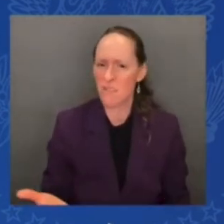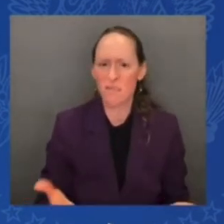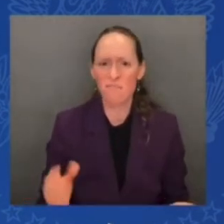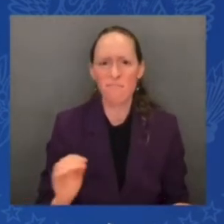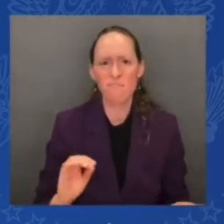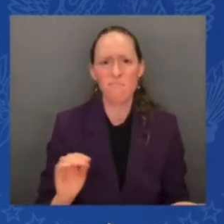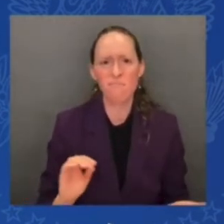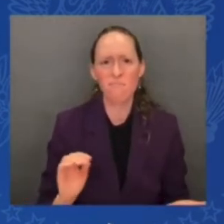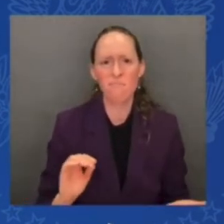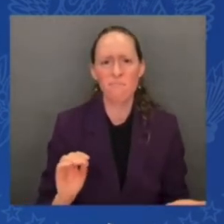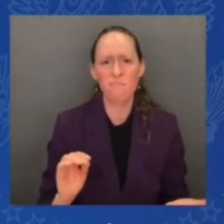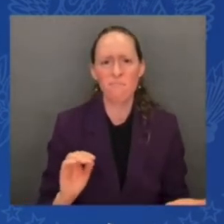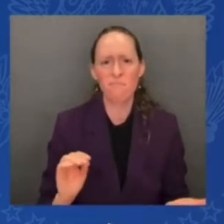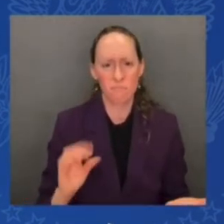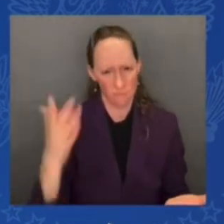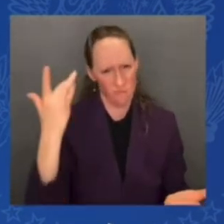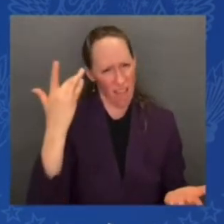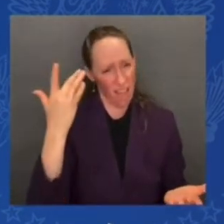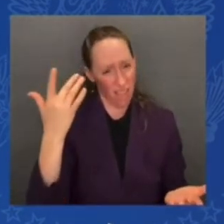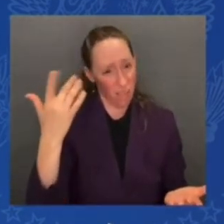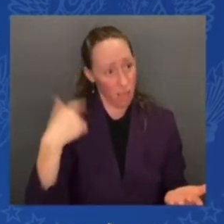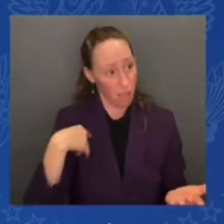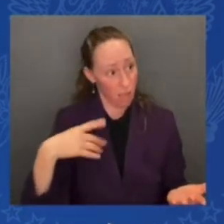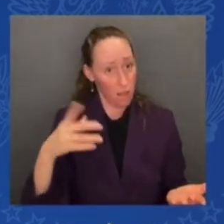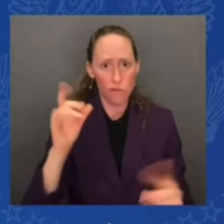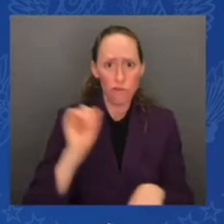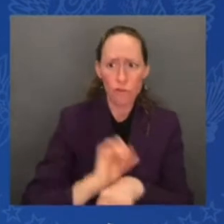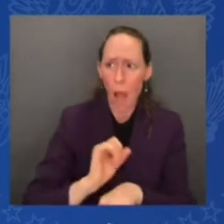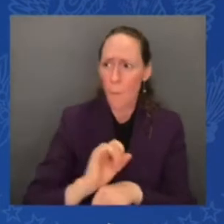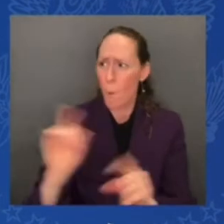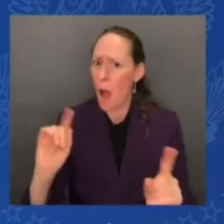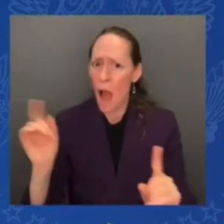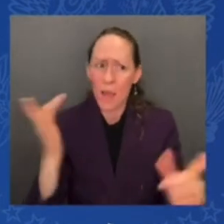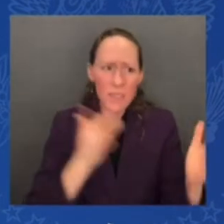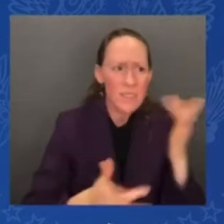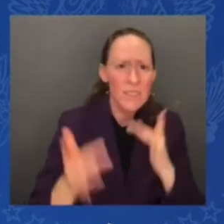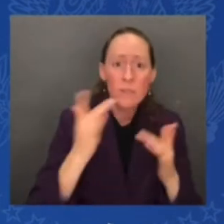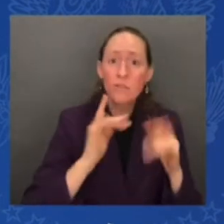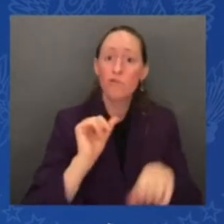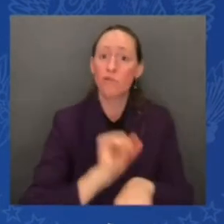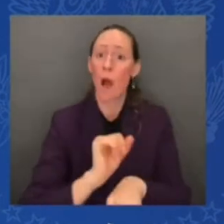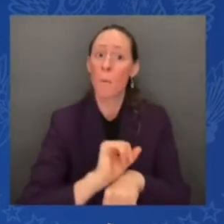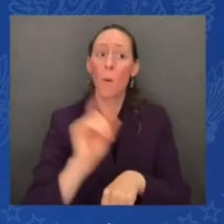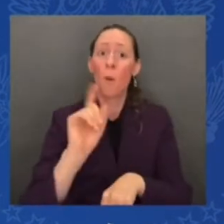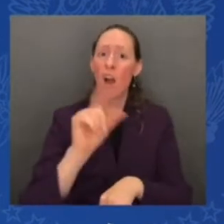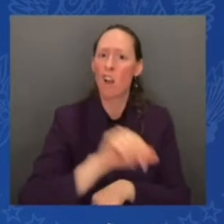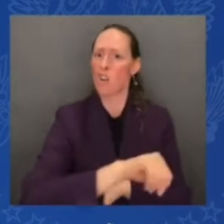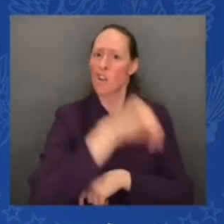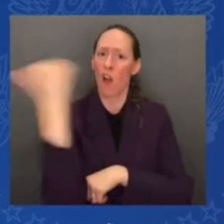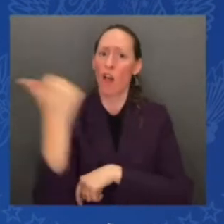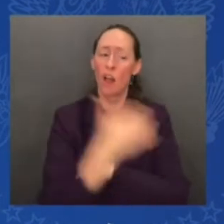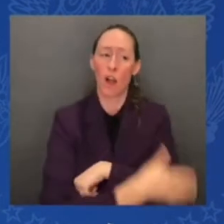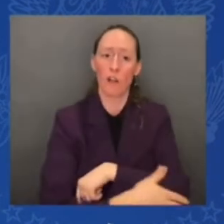home. We knew we could change that. I just knew we could change that. We have the best workers in the world.